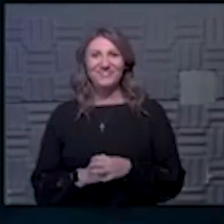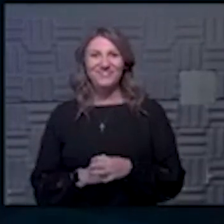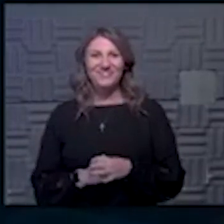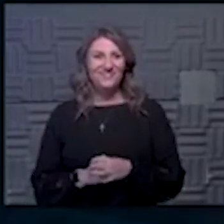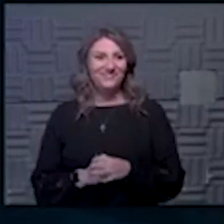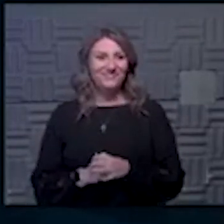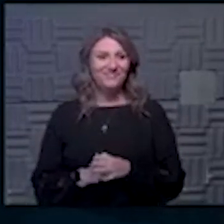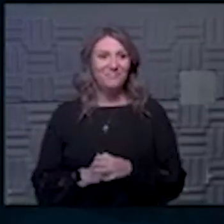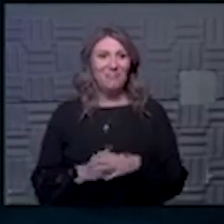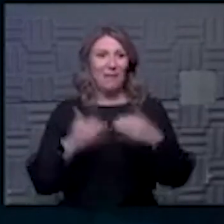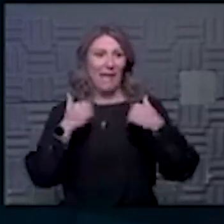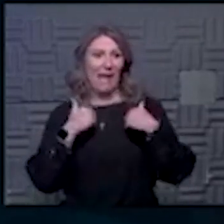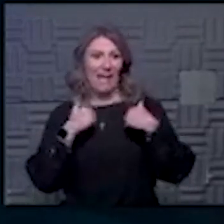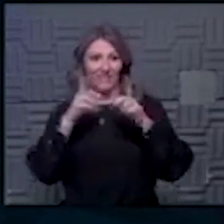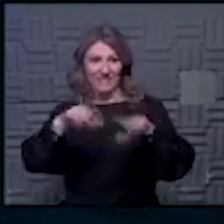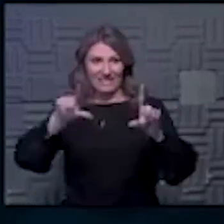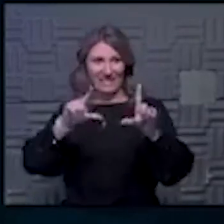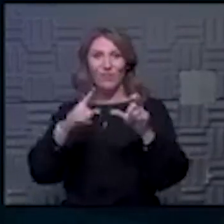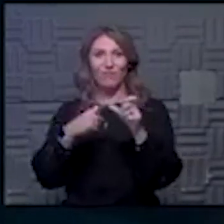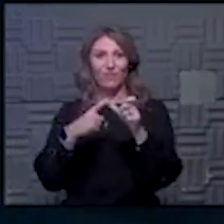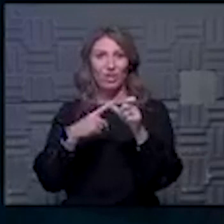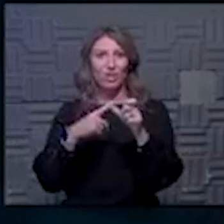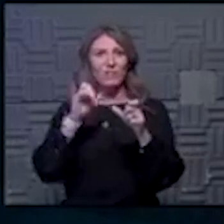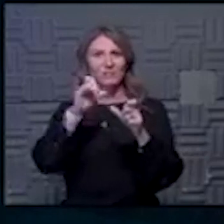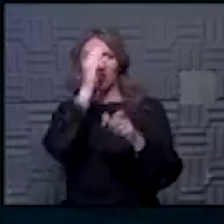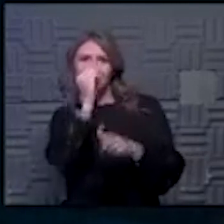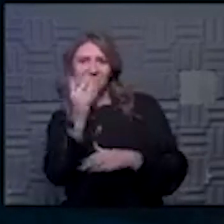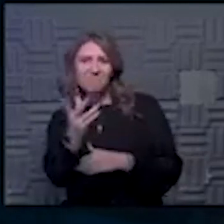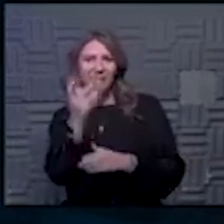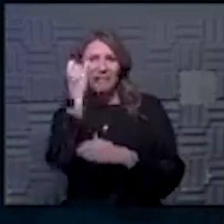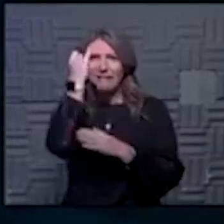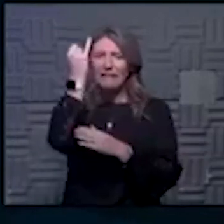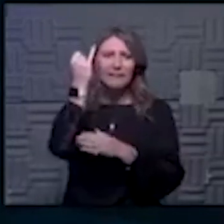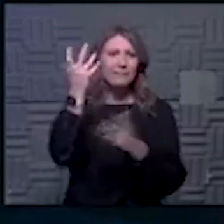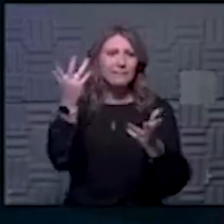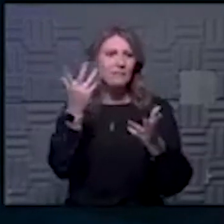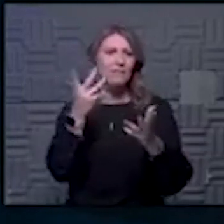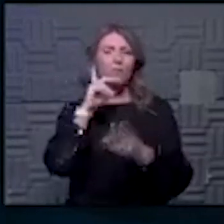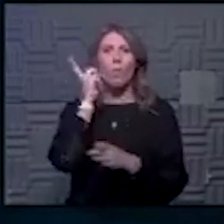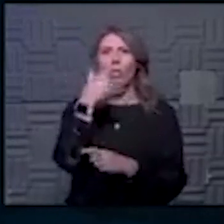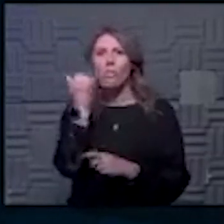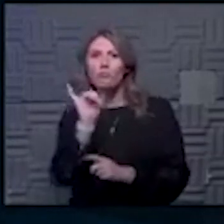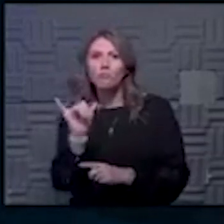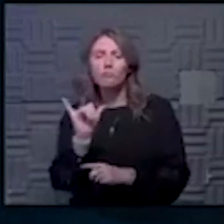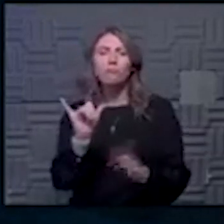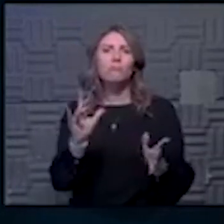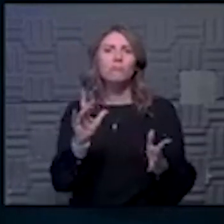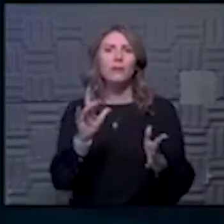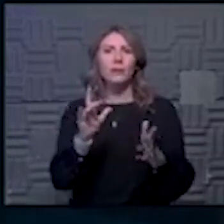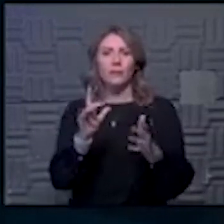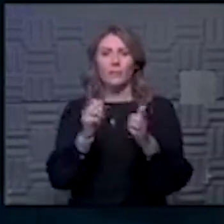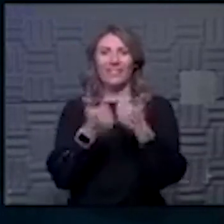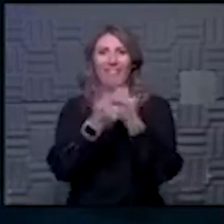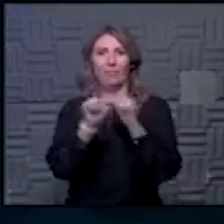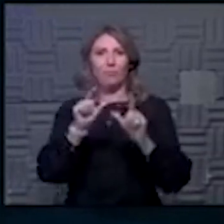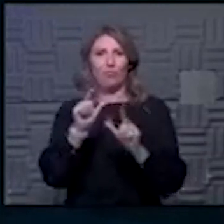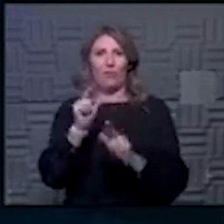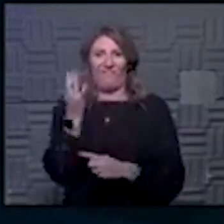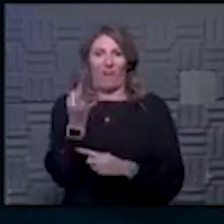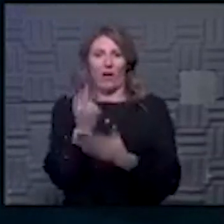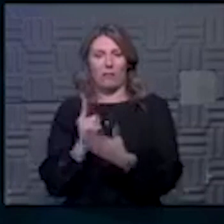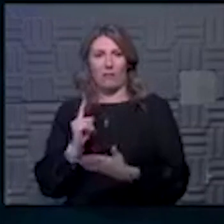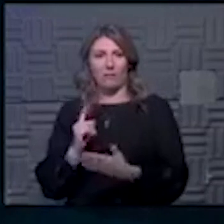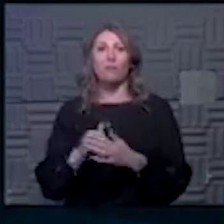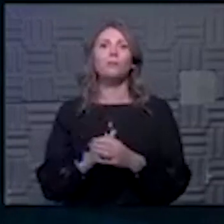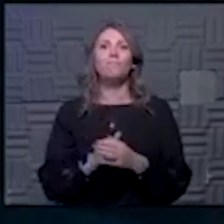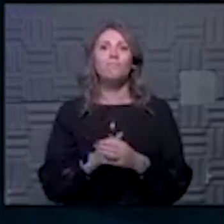Well, I've got my first slide up there. That's just to give you an idea of a snapshot of how things were at Liberty on Friday. At that